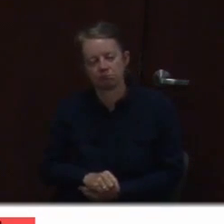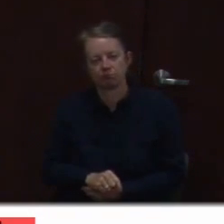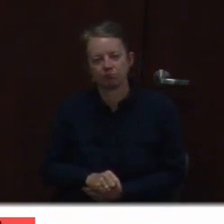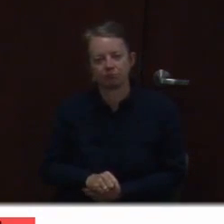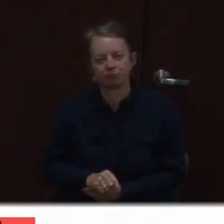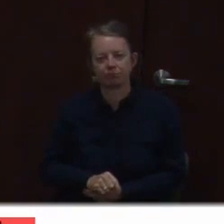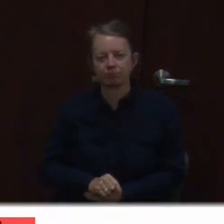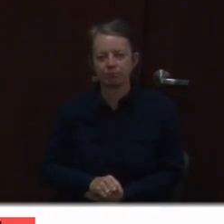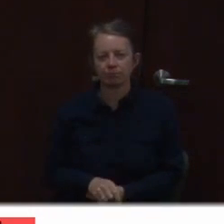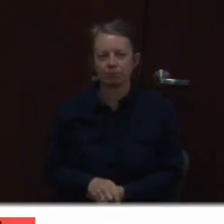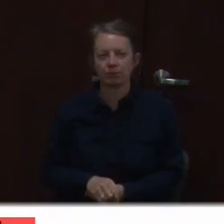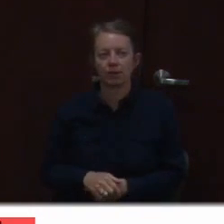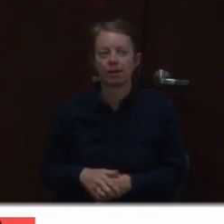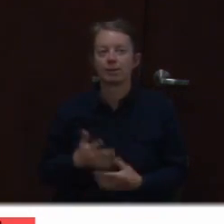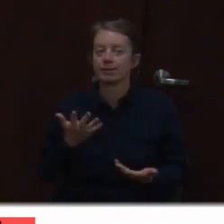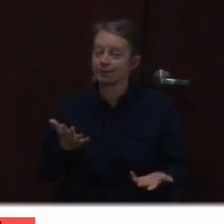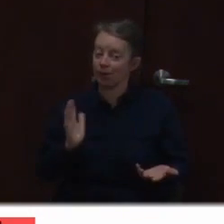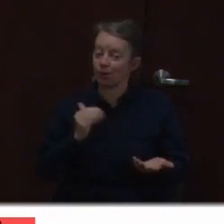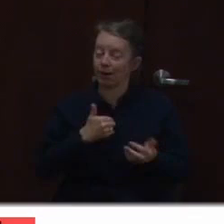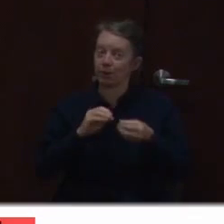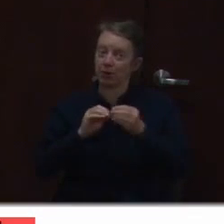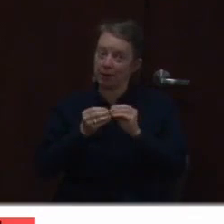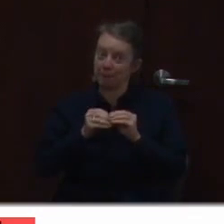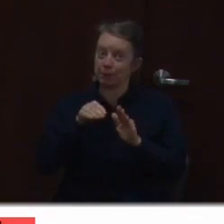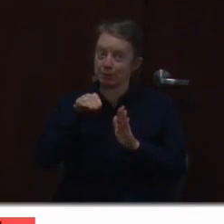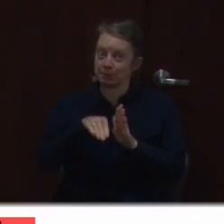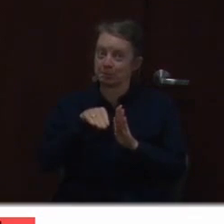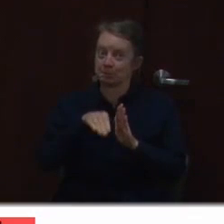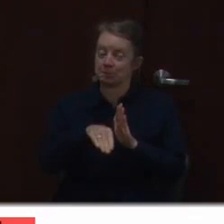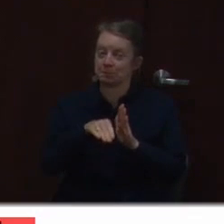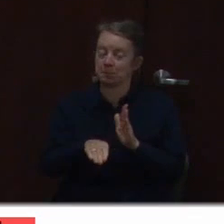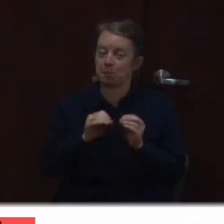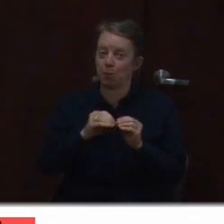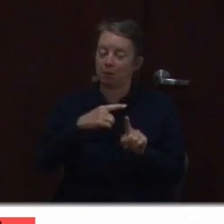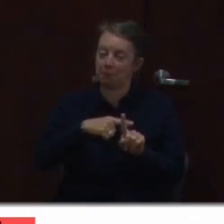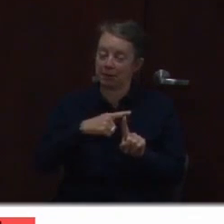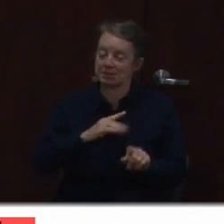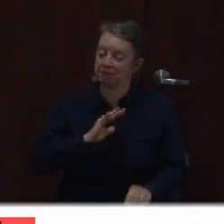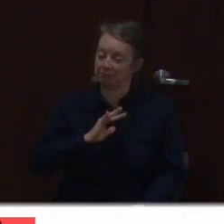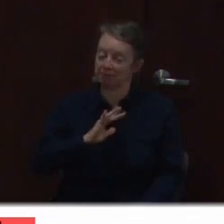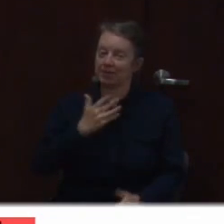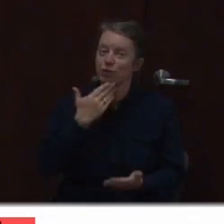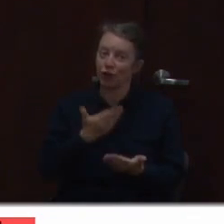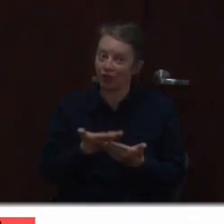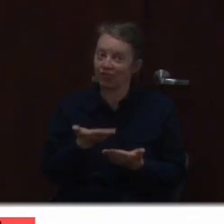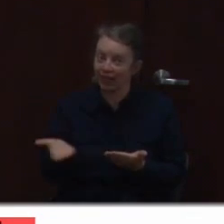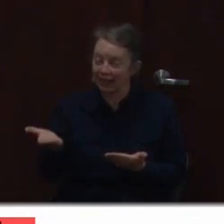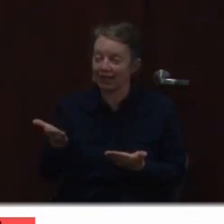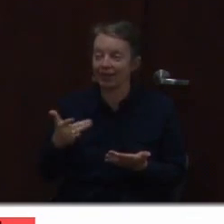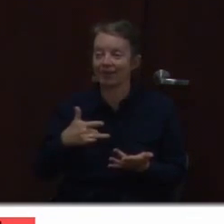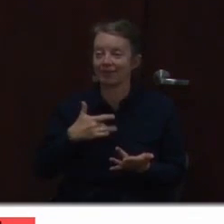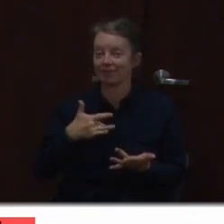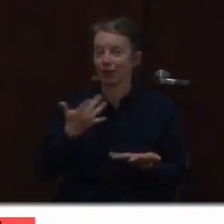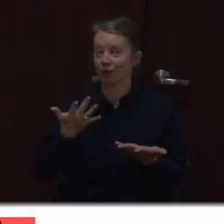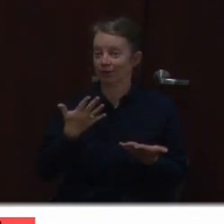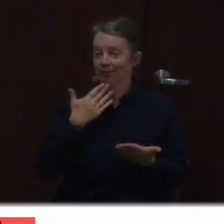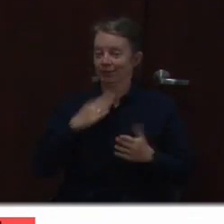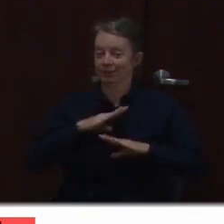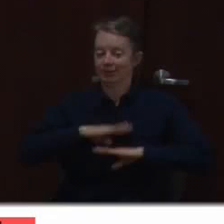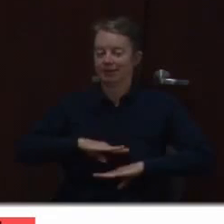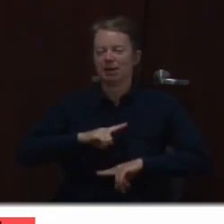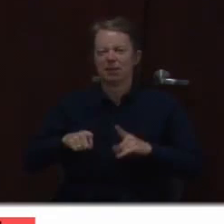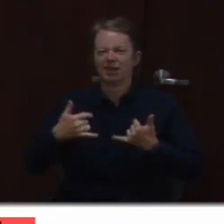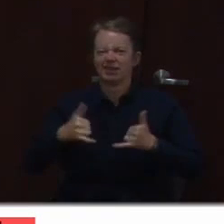Seeing our trends come back into a more favorable area is welcomed, but it does worry me just a